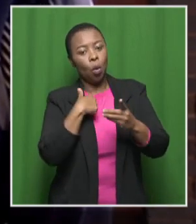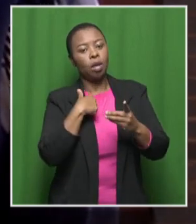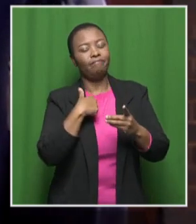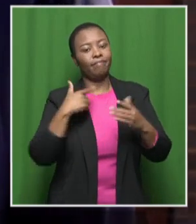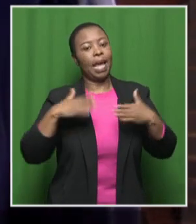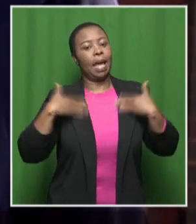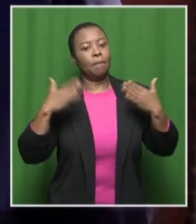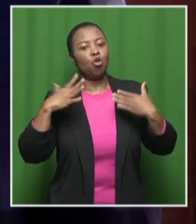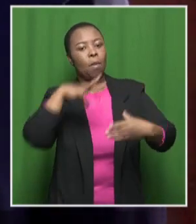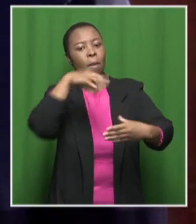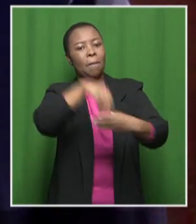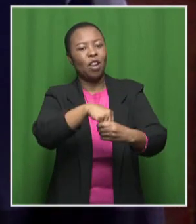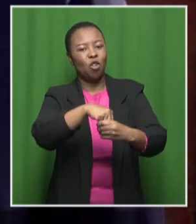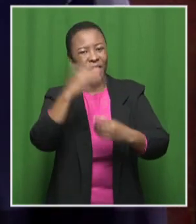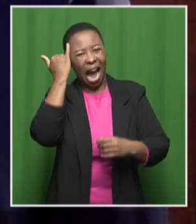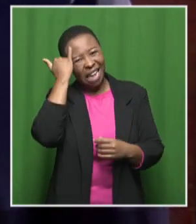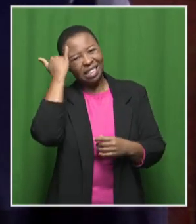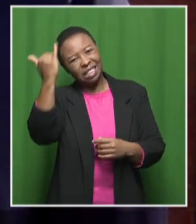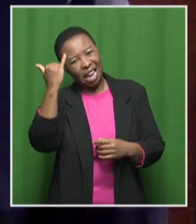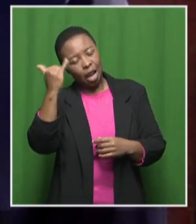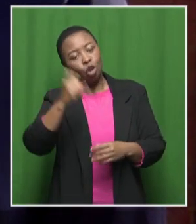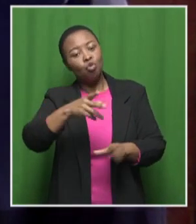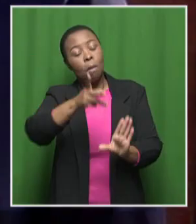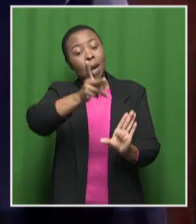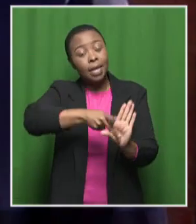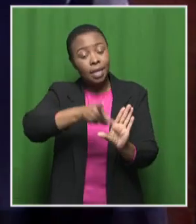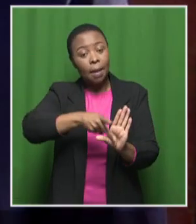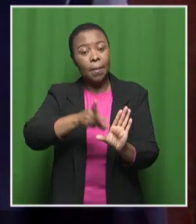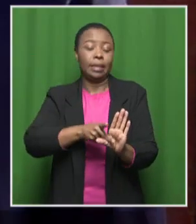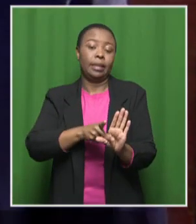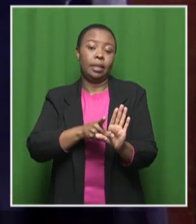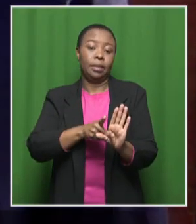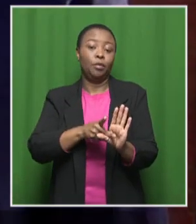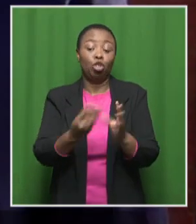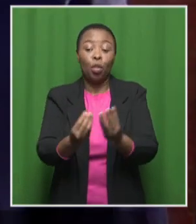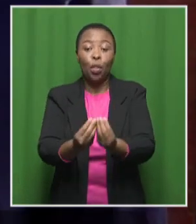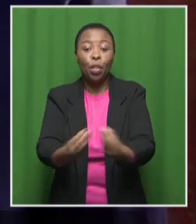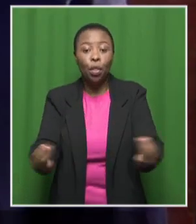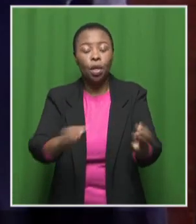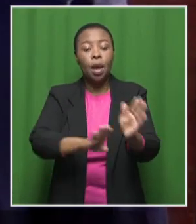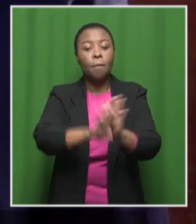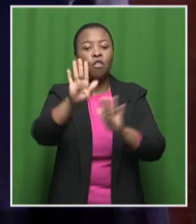initiative and participate and improve the lives of the youngsters.